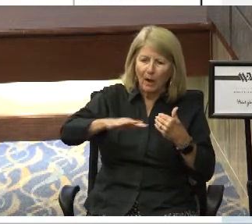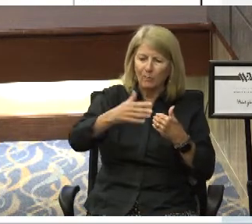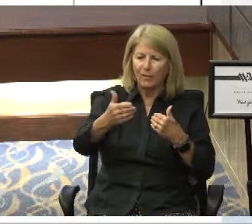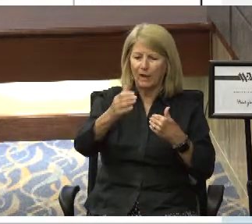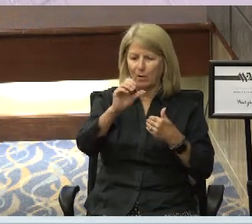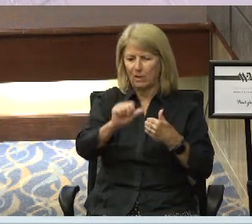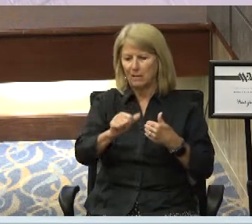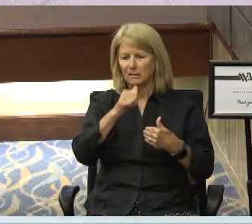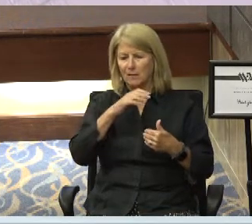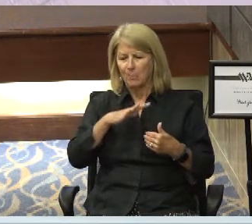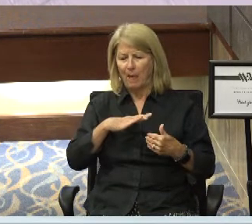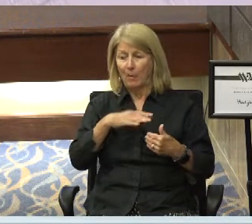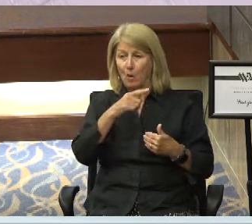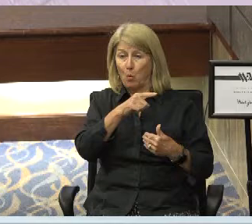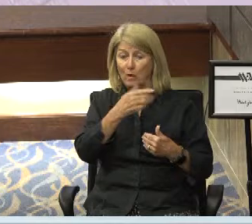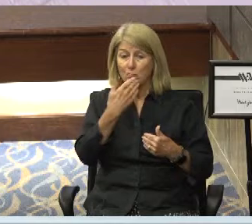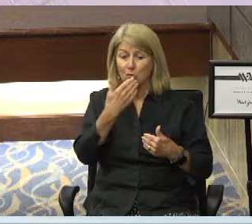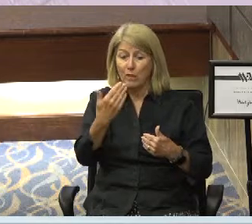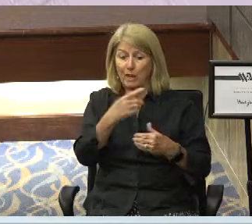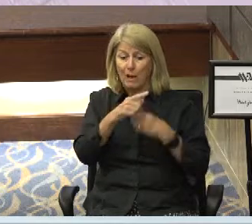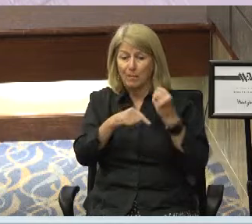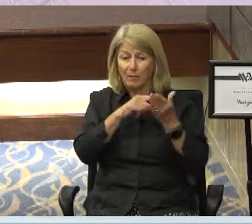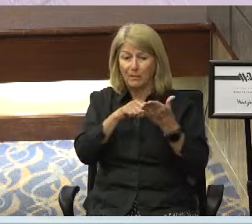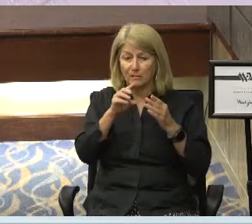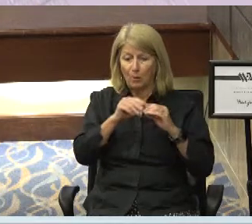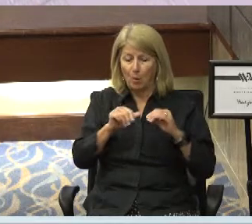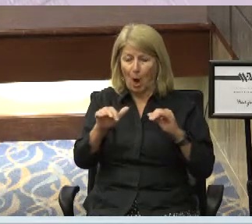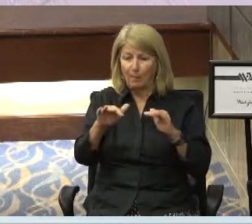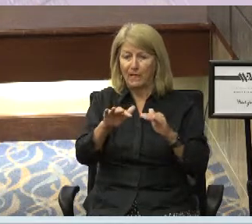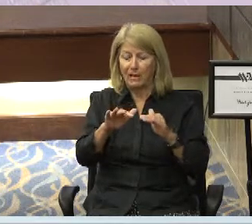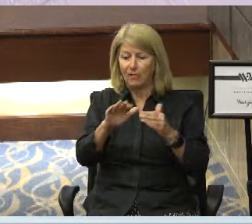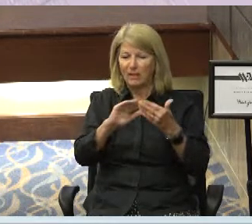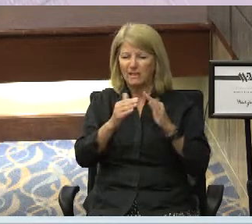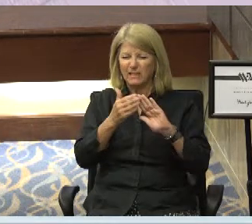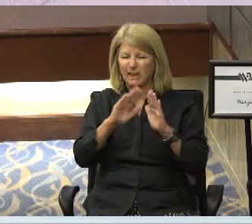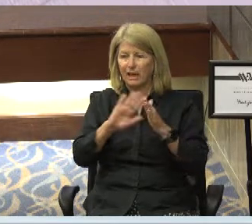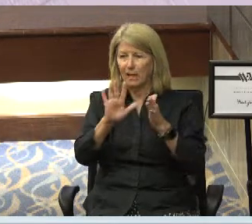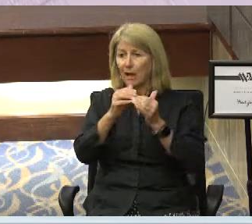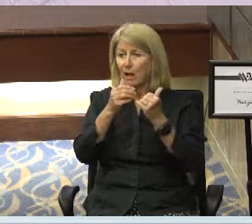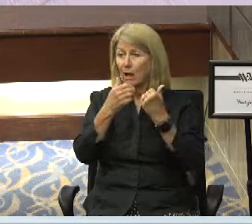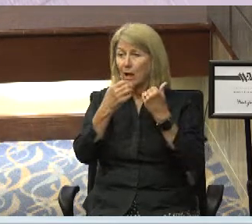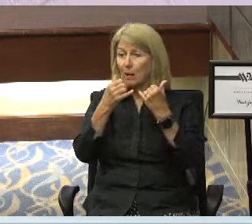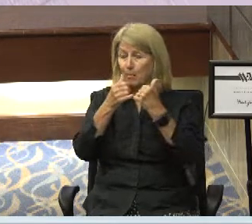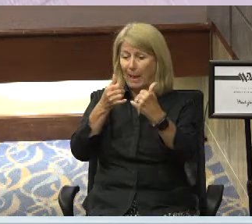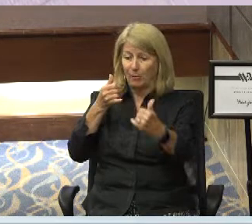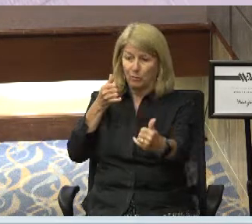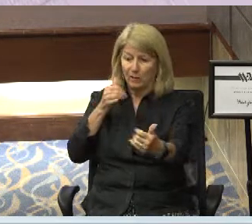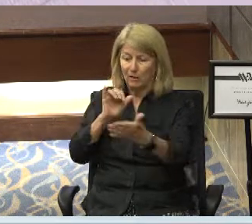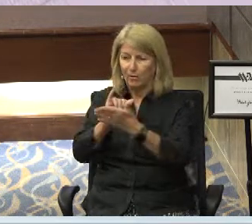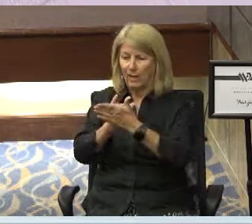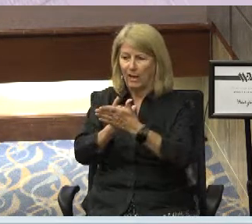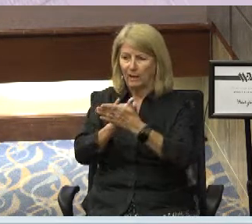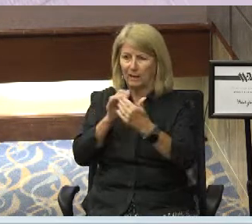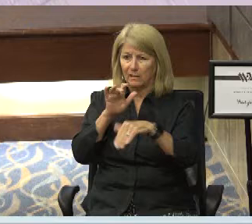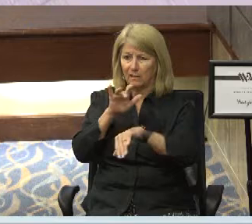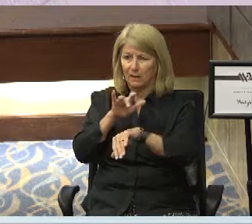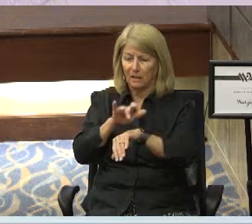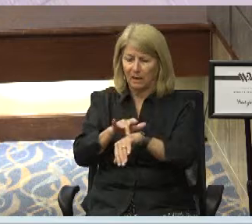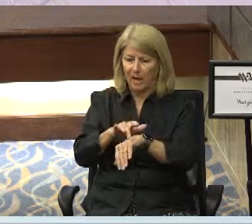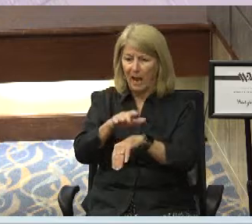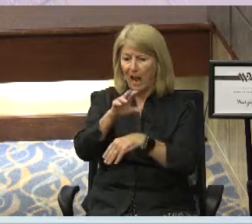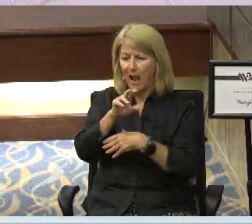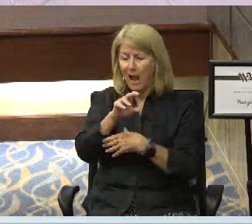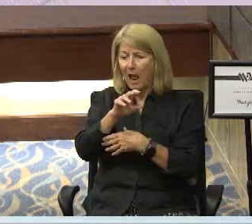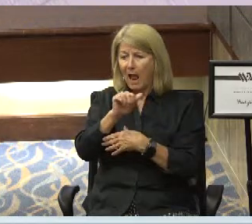ma'am. One of the good things about this property, the city boundary that abuts the Sendero Springs